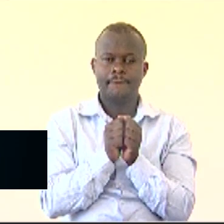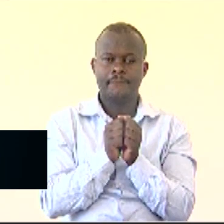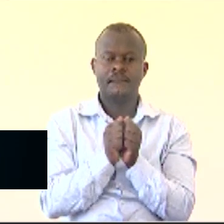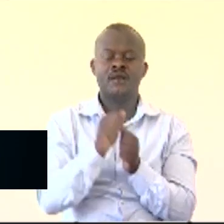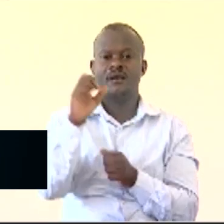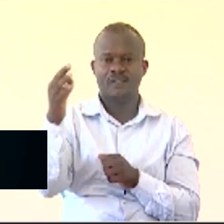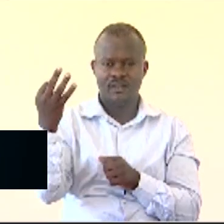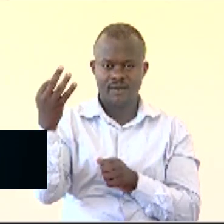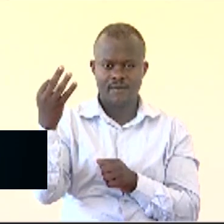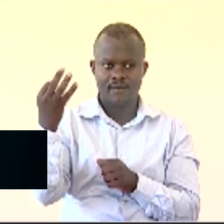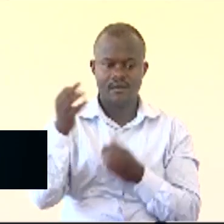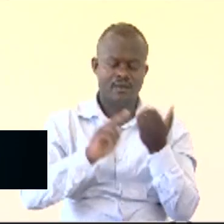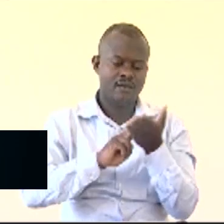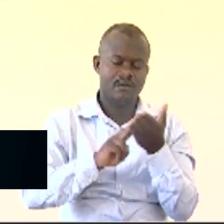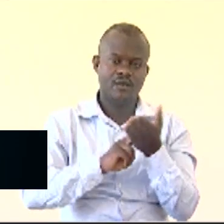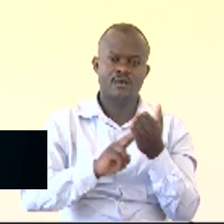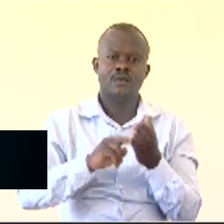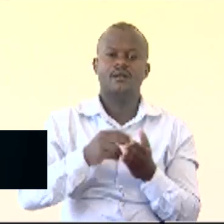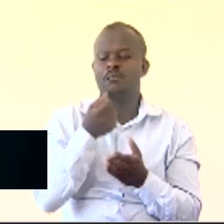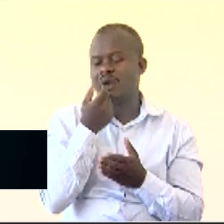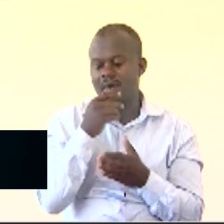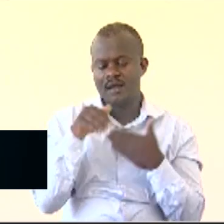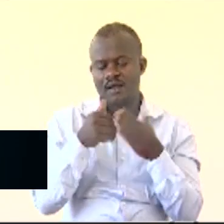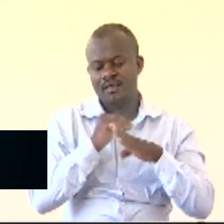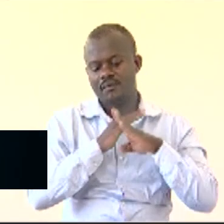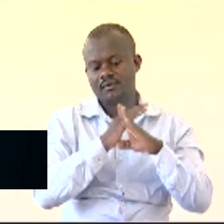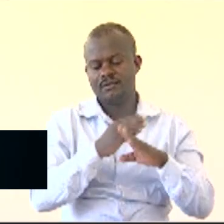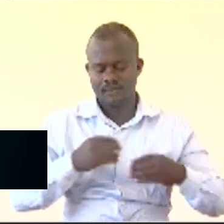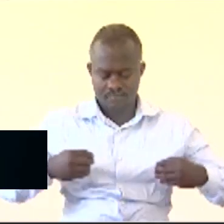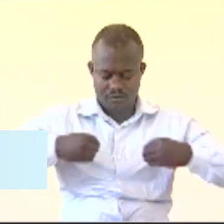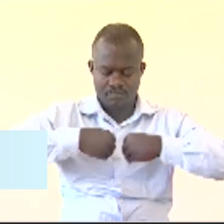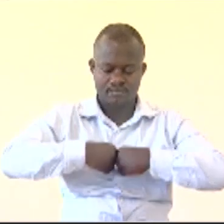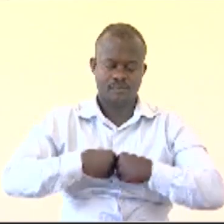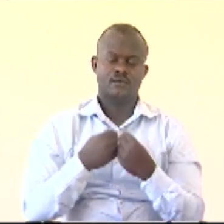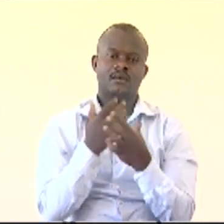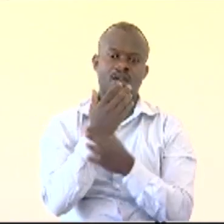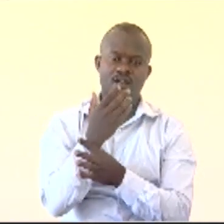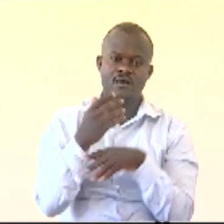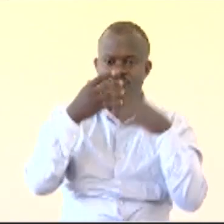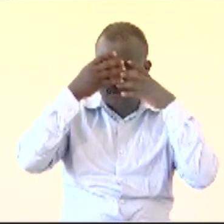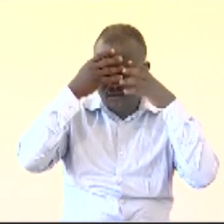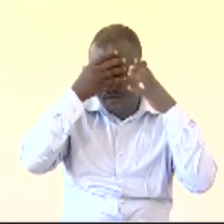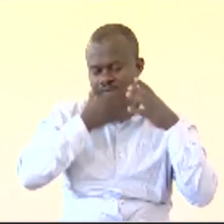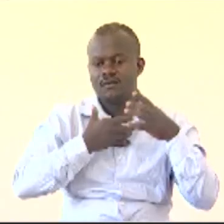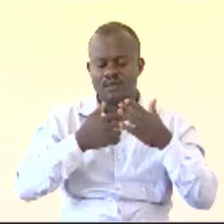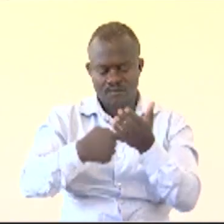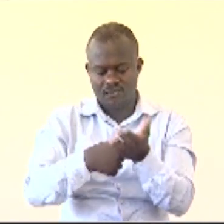3, use gloves and other protective clothes when handling Ebola patients.